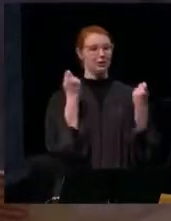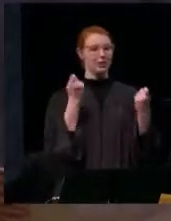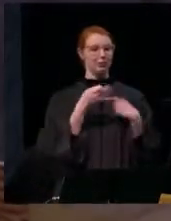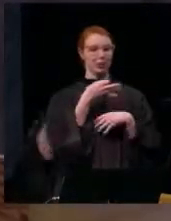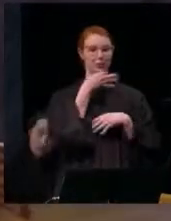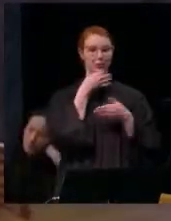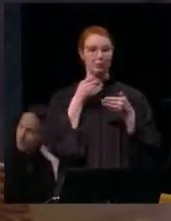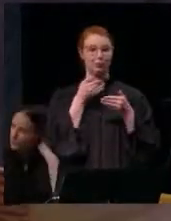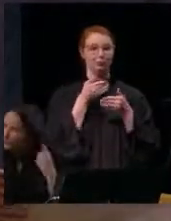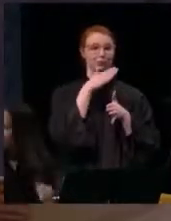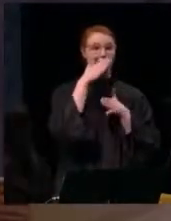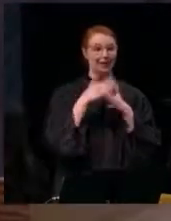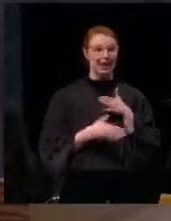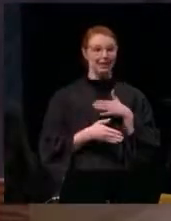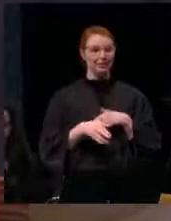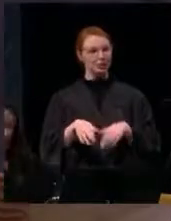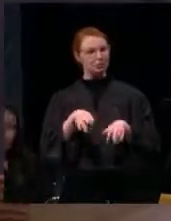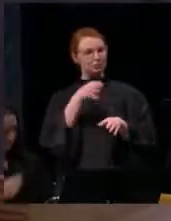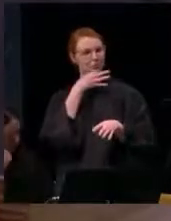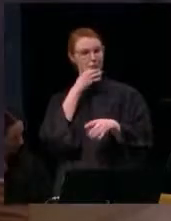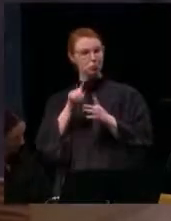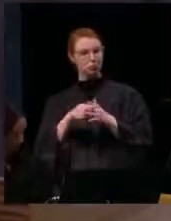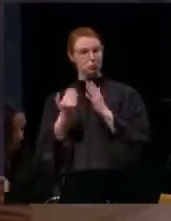end and a promising beginning.